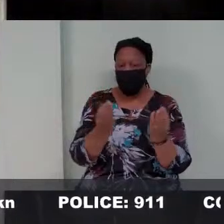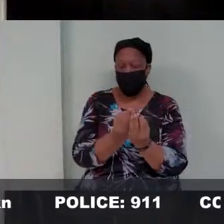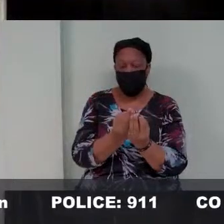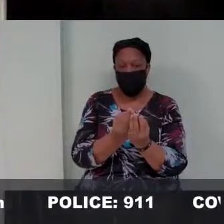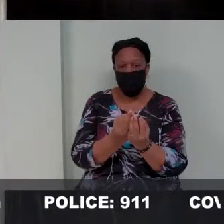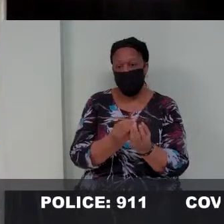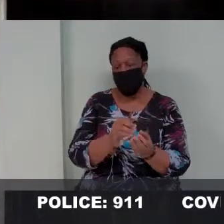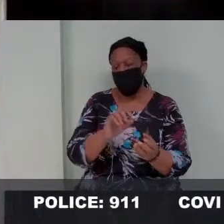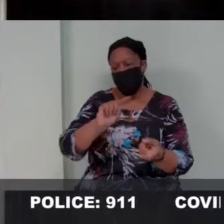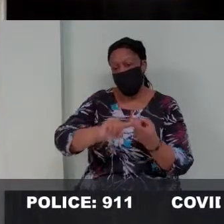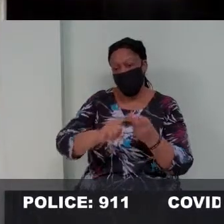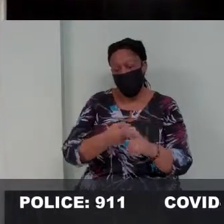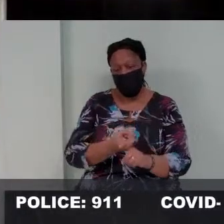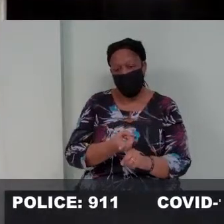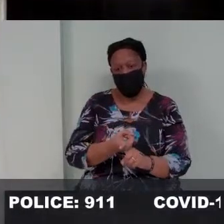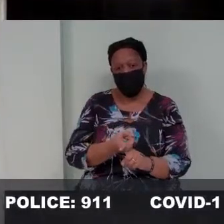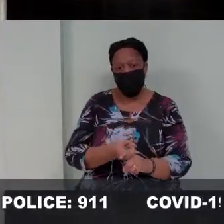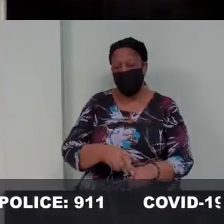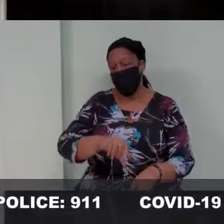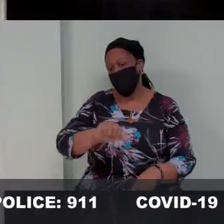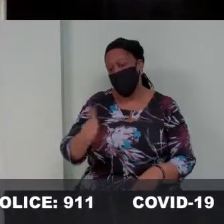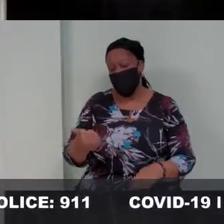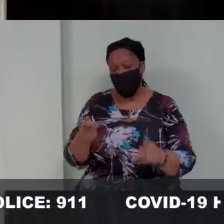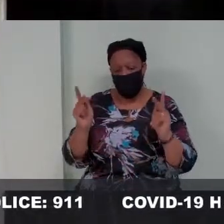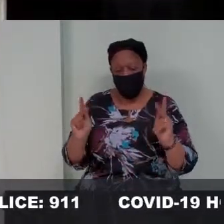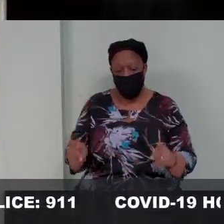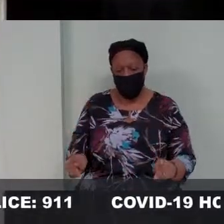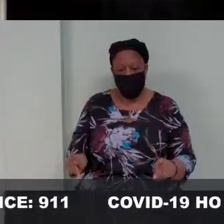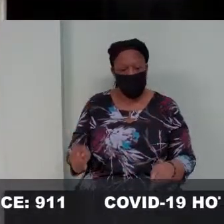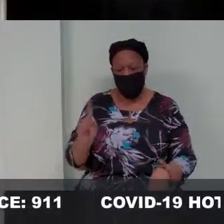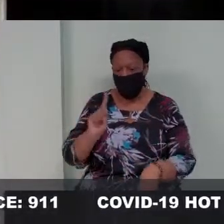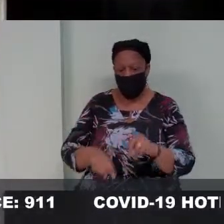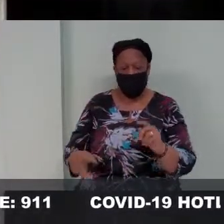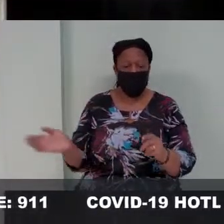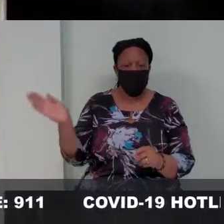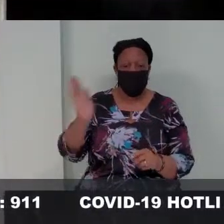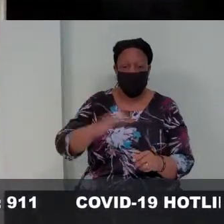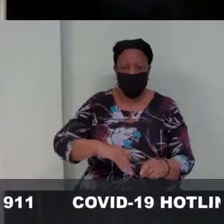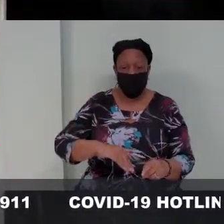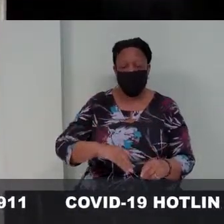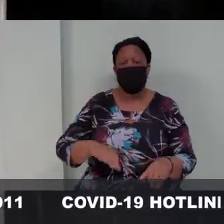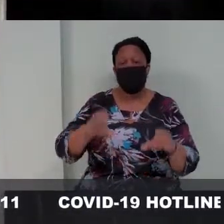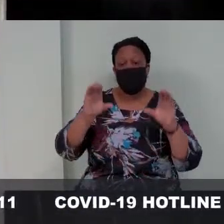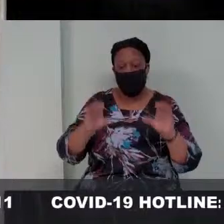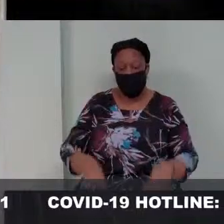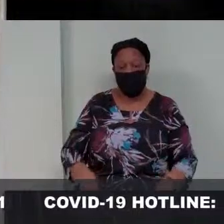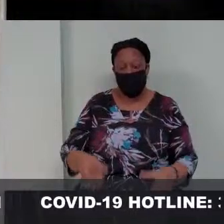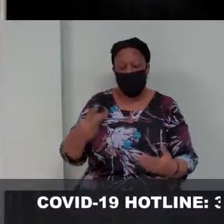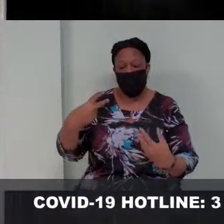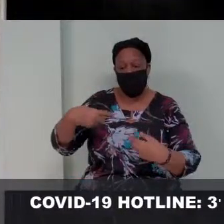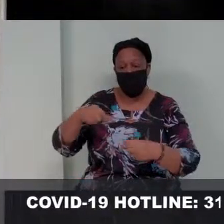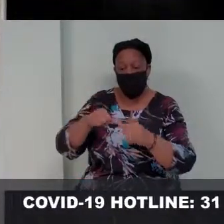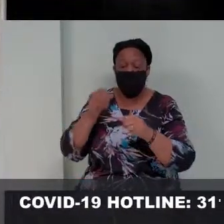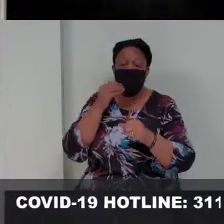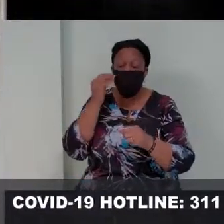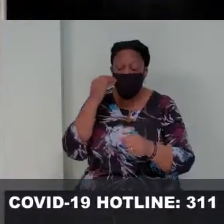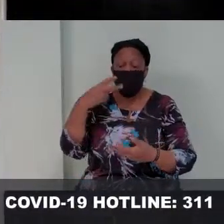be invited to participate in the ceremony virtually. A web link will be made available to